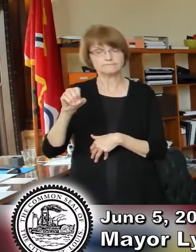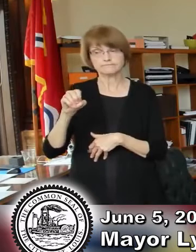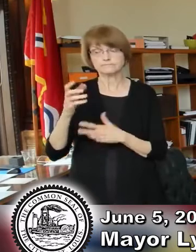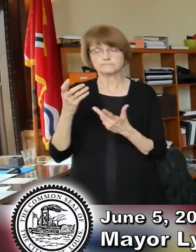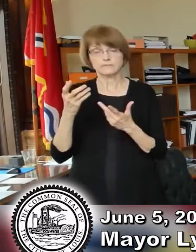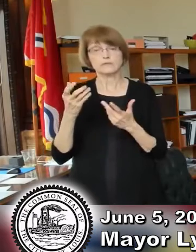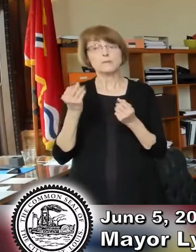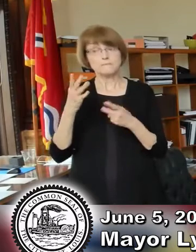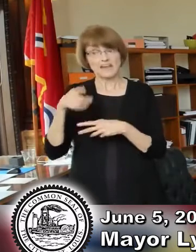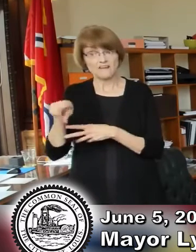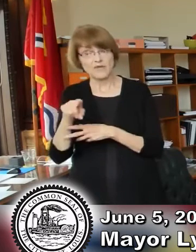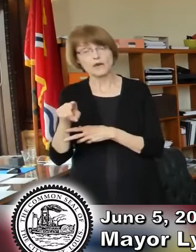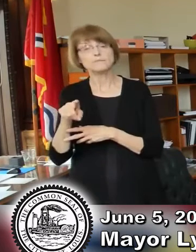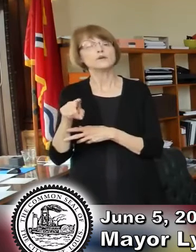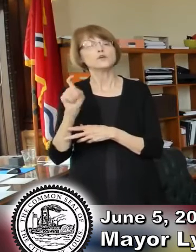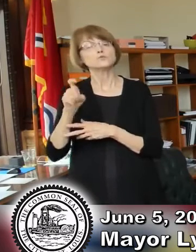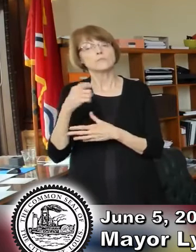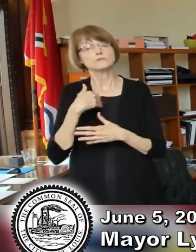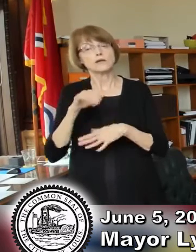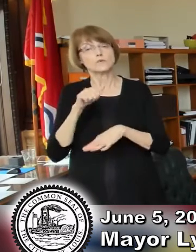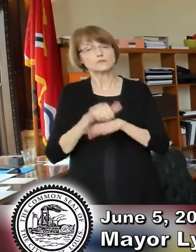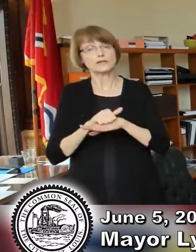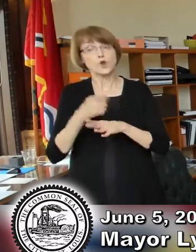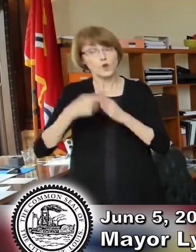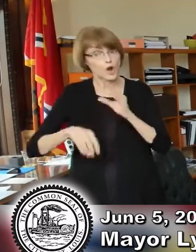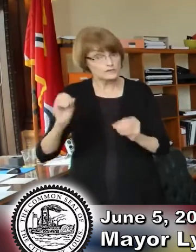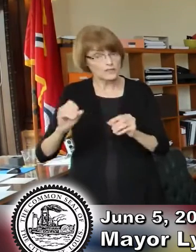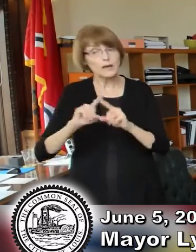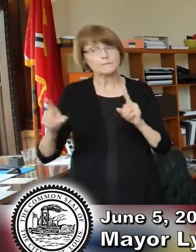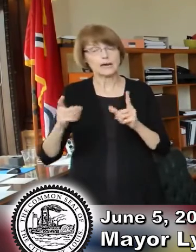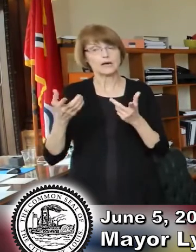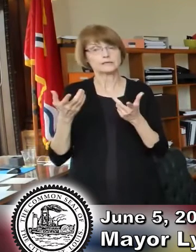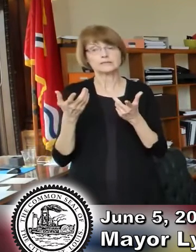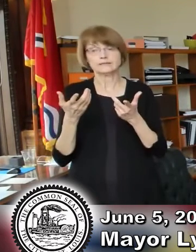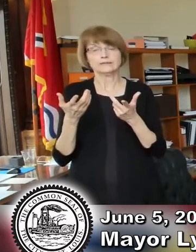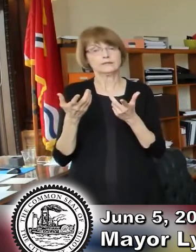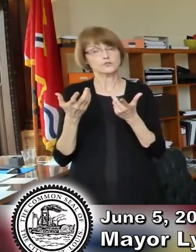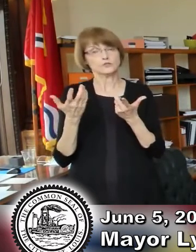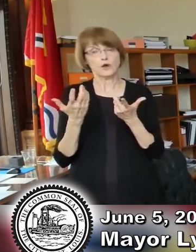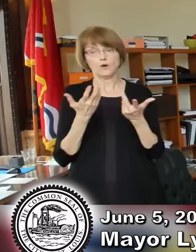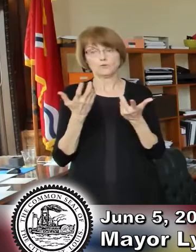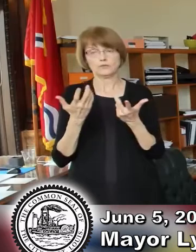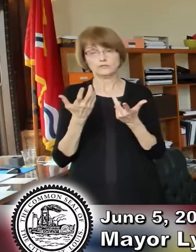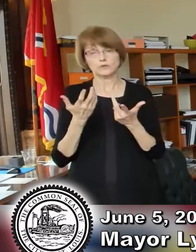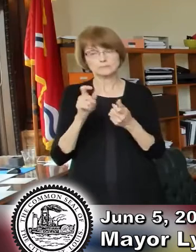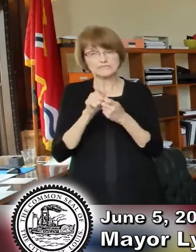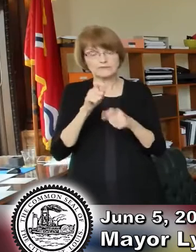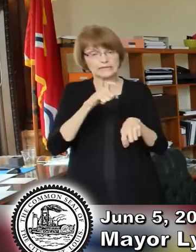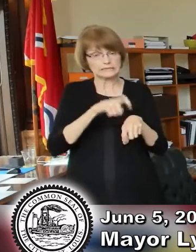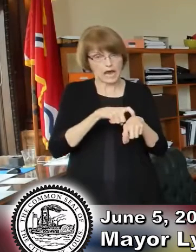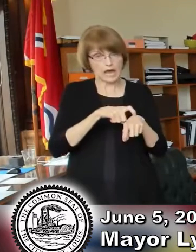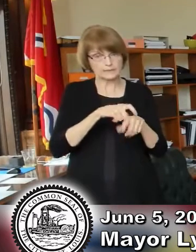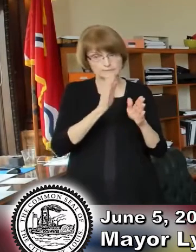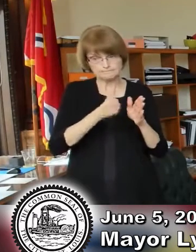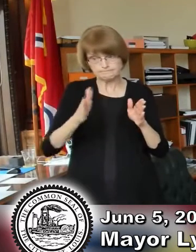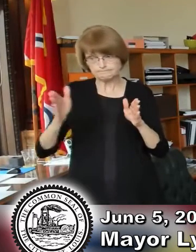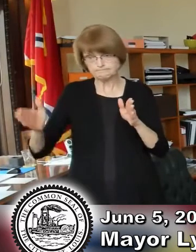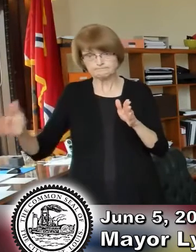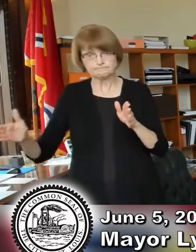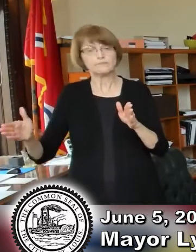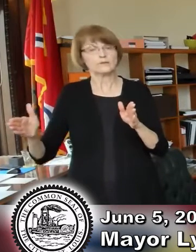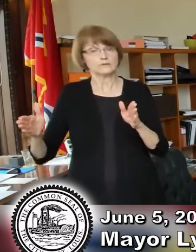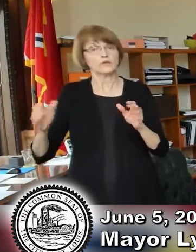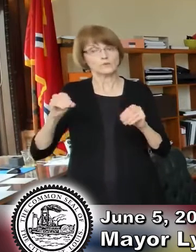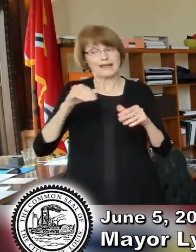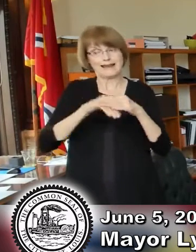you do need a reservation to go. It doesn't cost anything, but they're trying to give people time slots. That even the zoo, trying to give